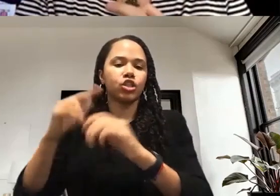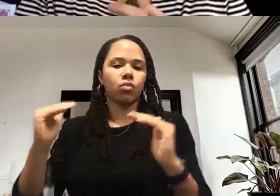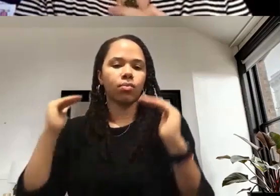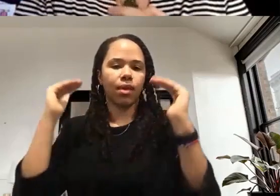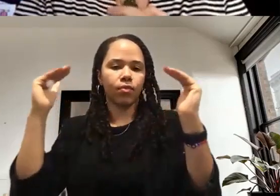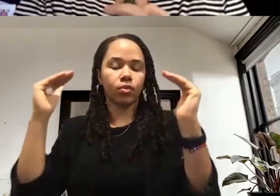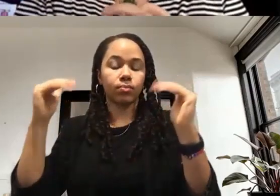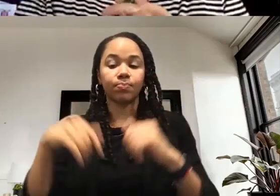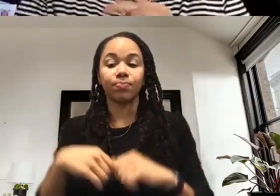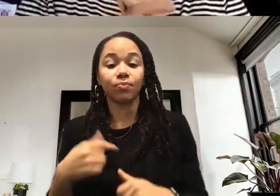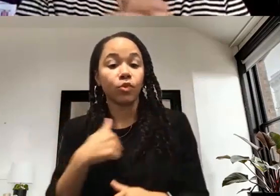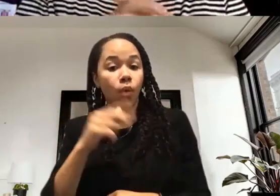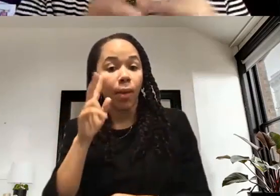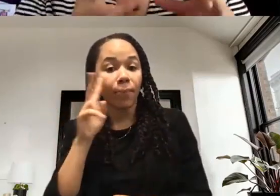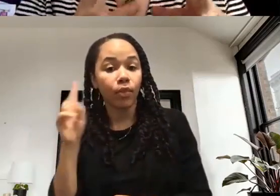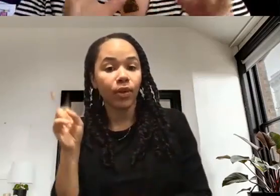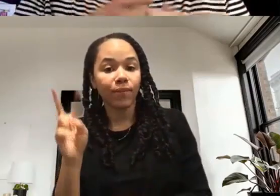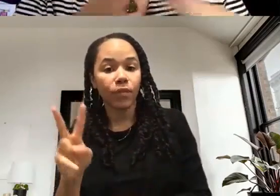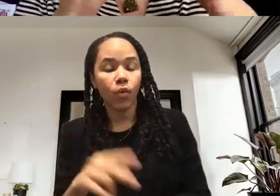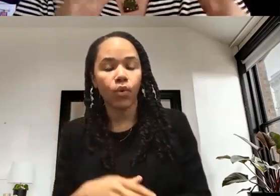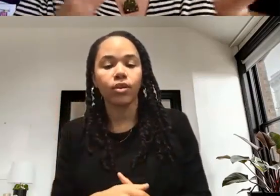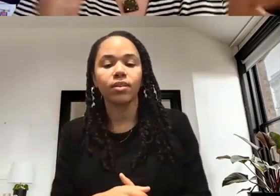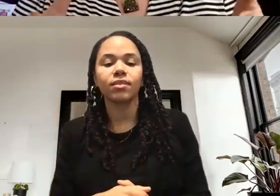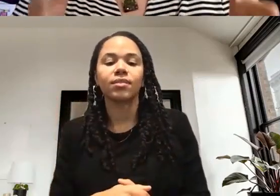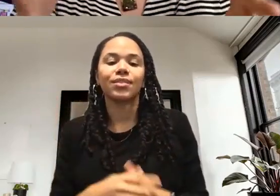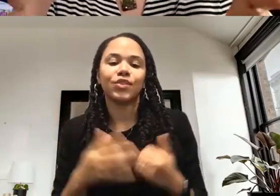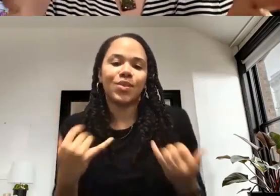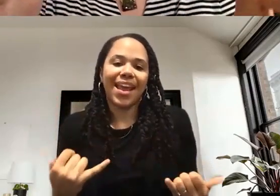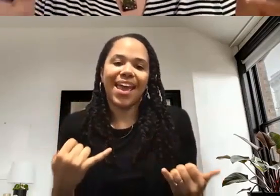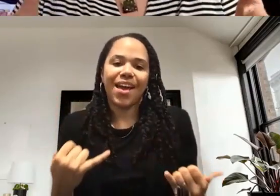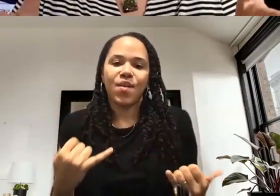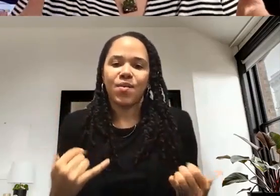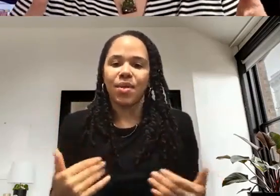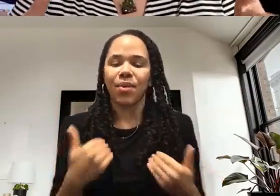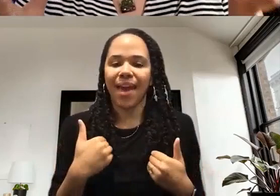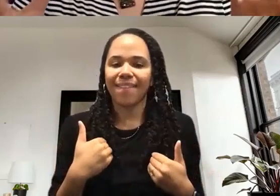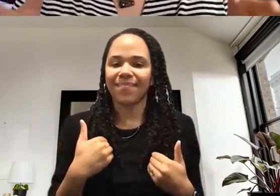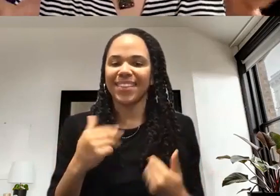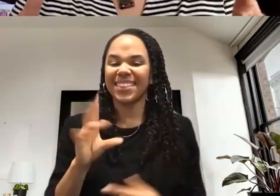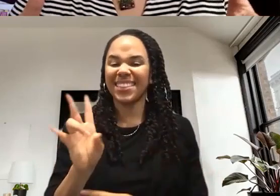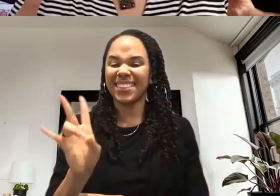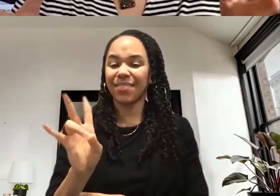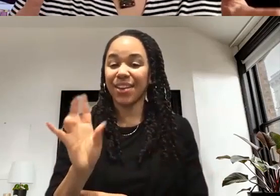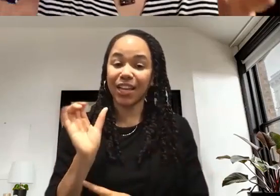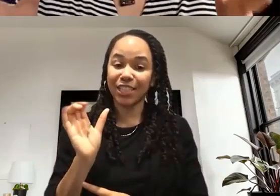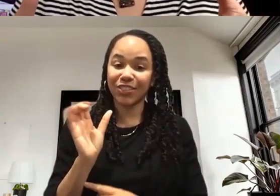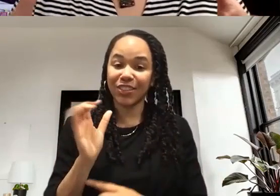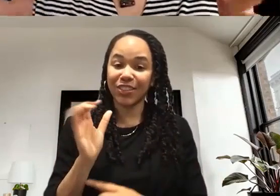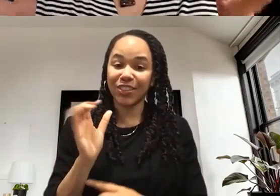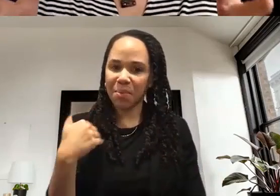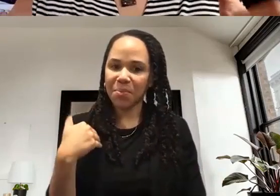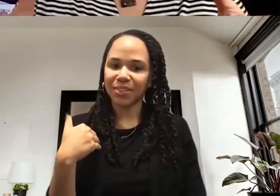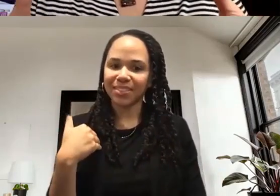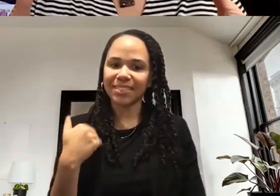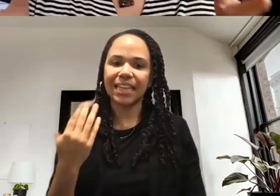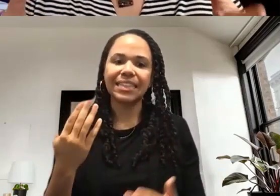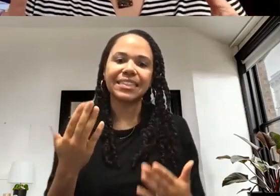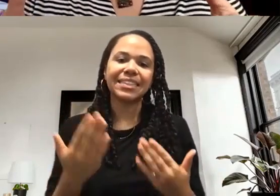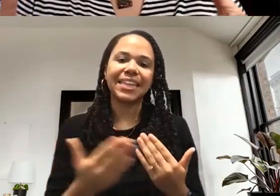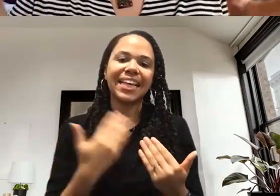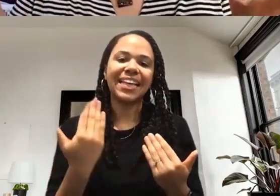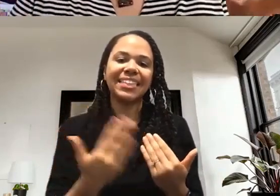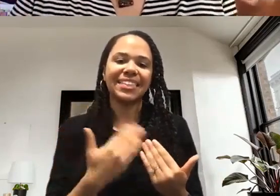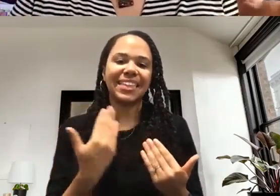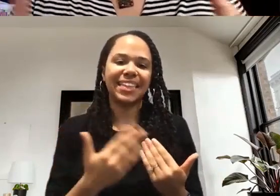to, you know, now that we have 700 members, it's really easy for us to package